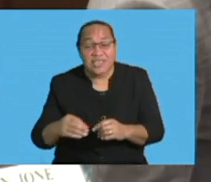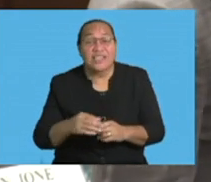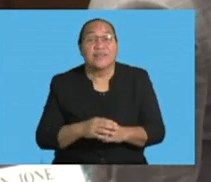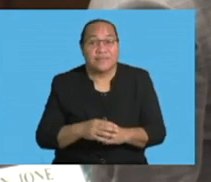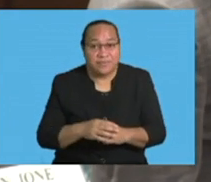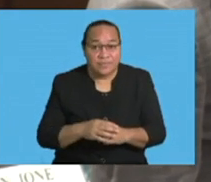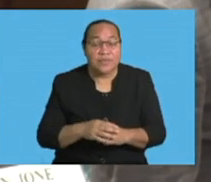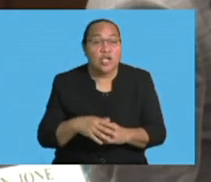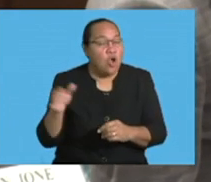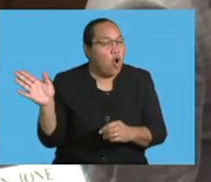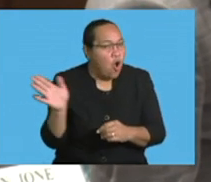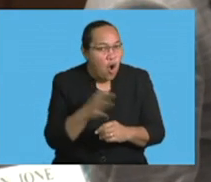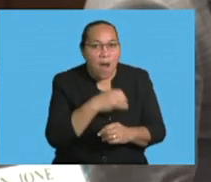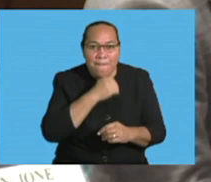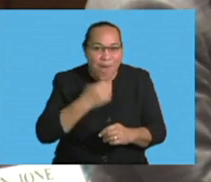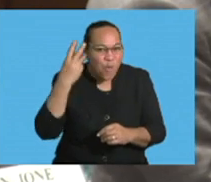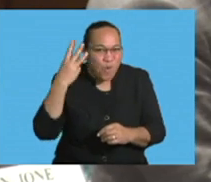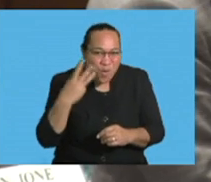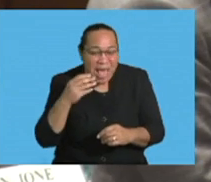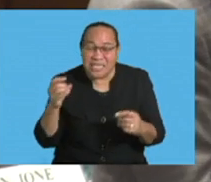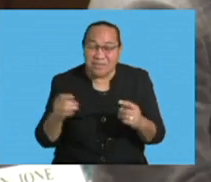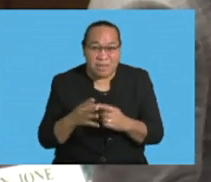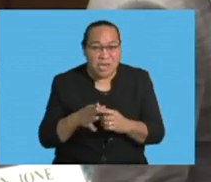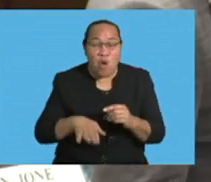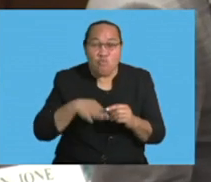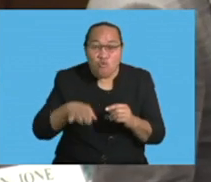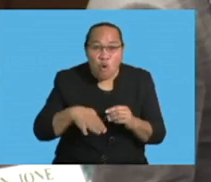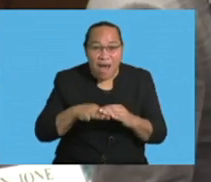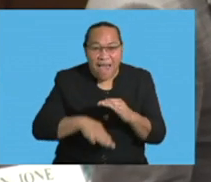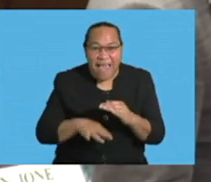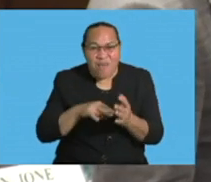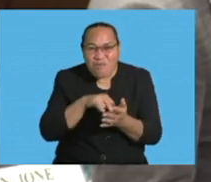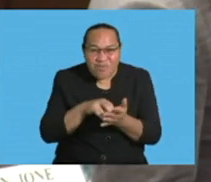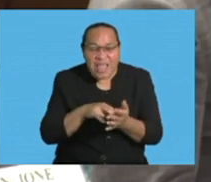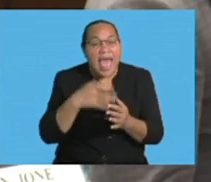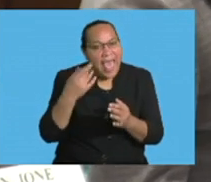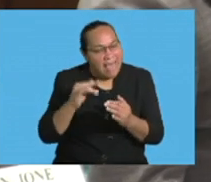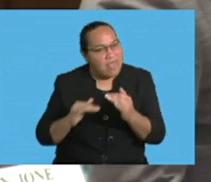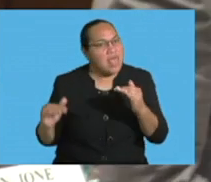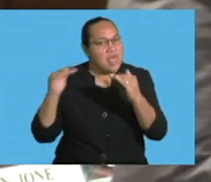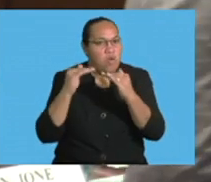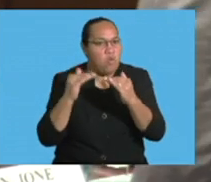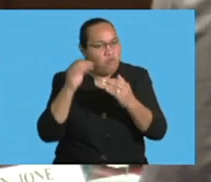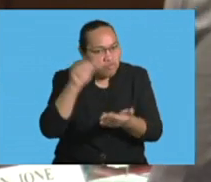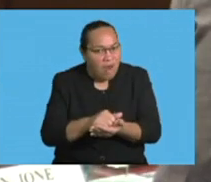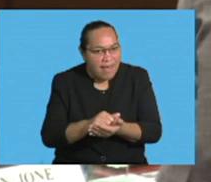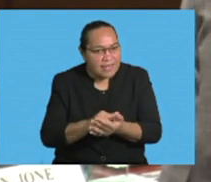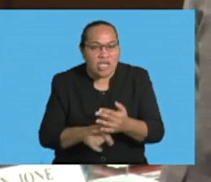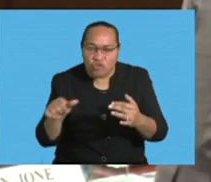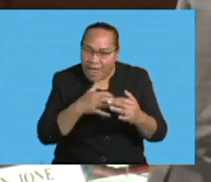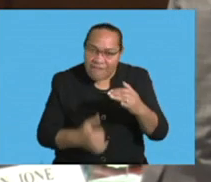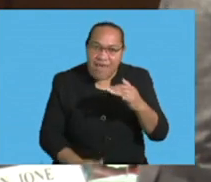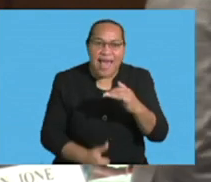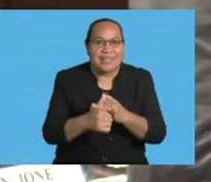by 2030 all men and women, in particular the poor and vulnerable, have equal rights to economic resources as well as access to basic services. That's SDG